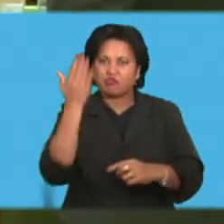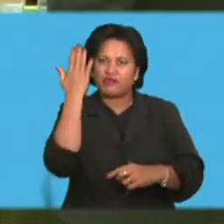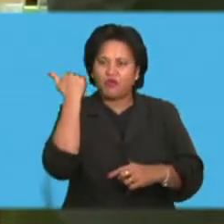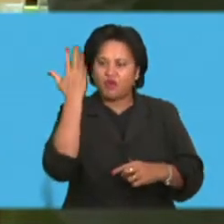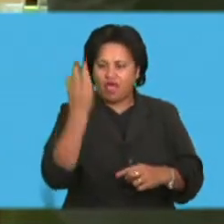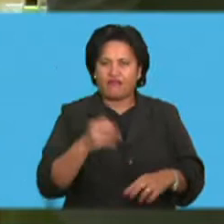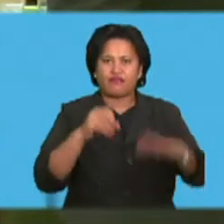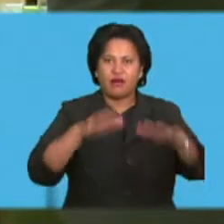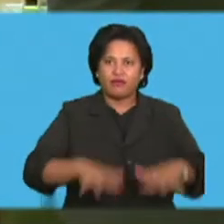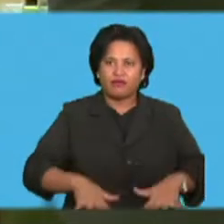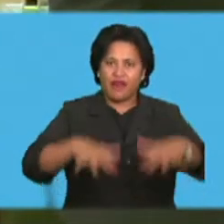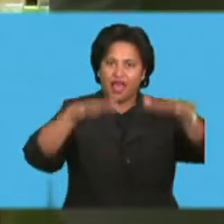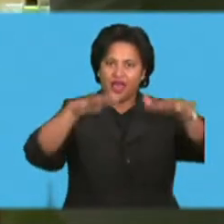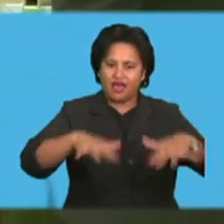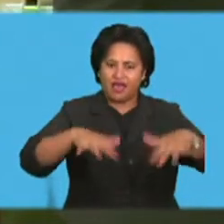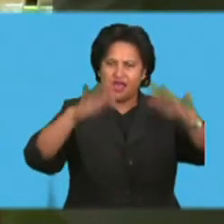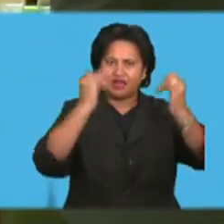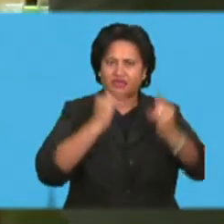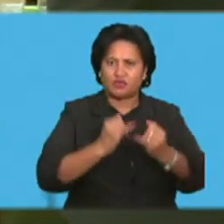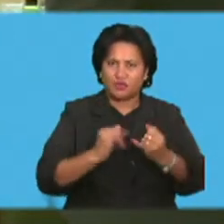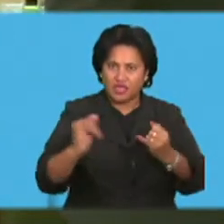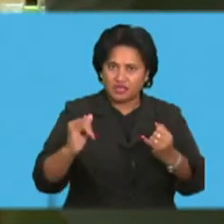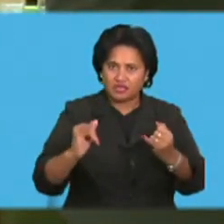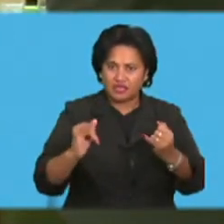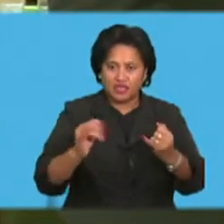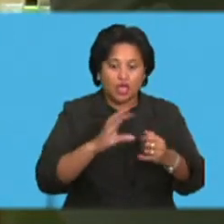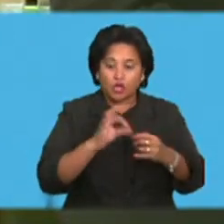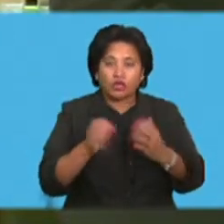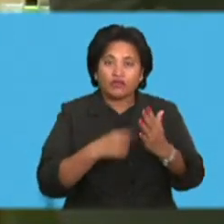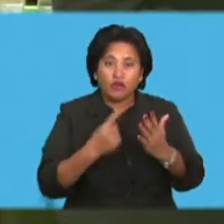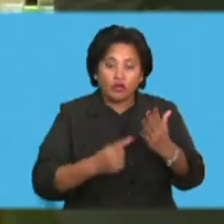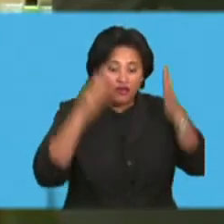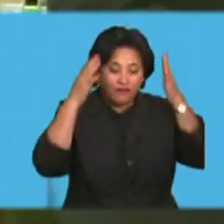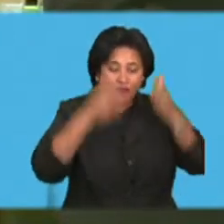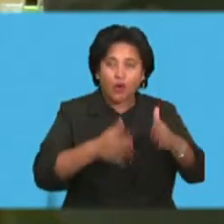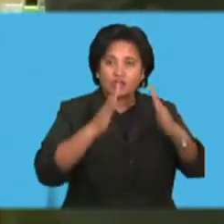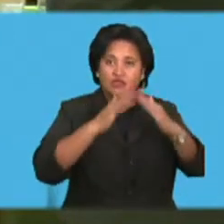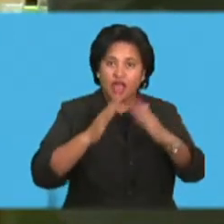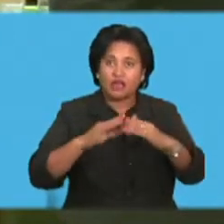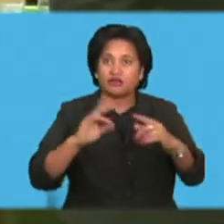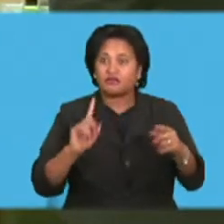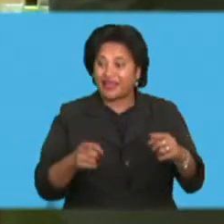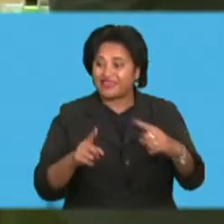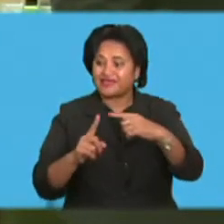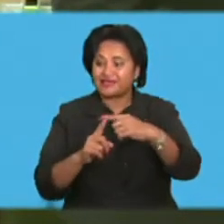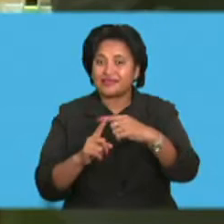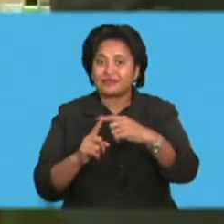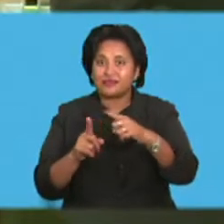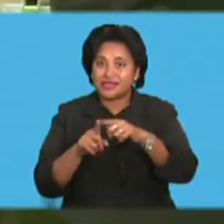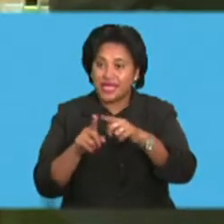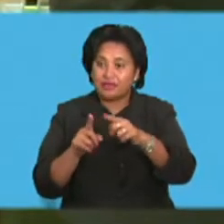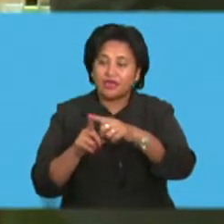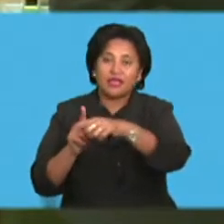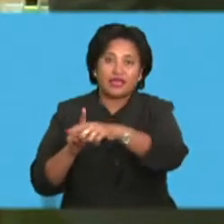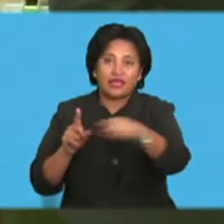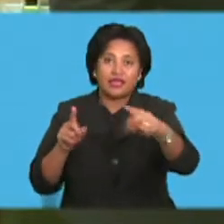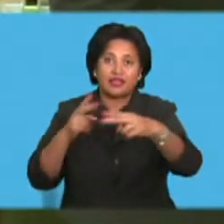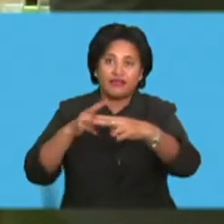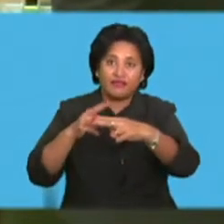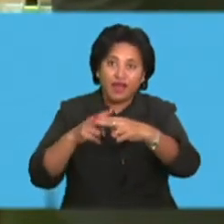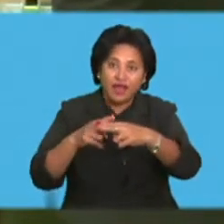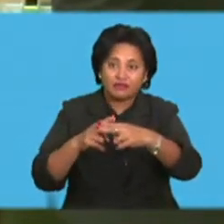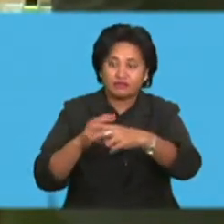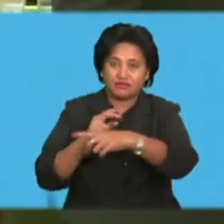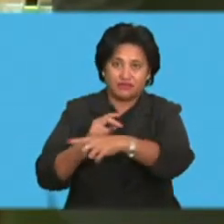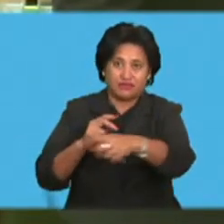and this is not only the town area but also the households and also the agriculture sector in Vanmoli, Kortari